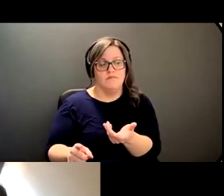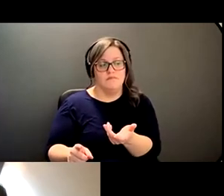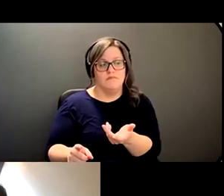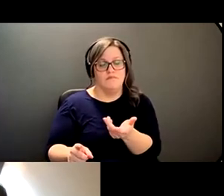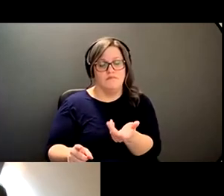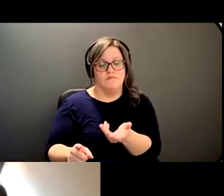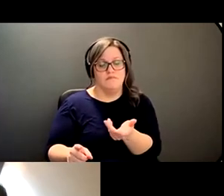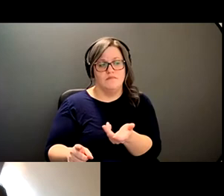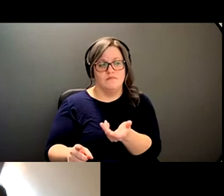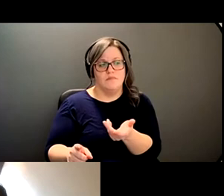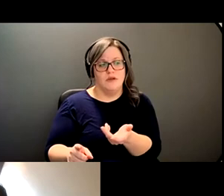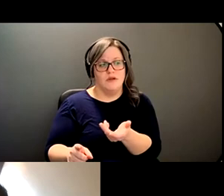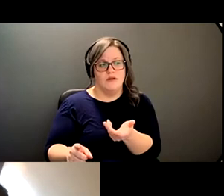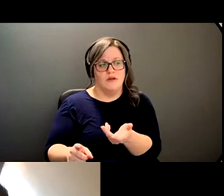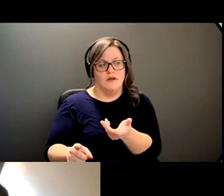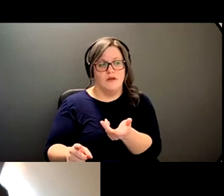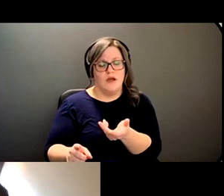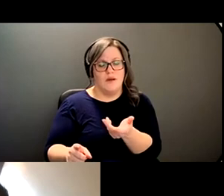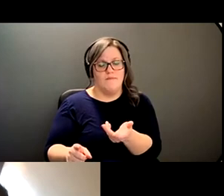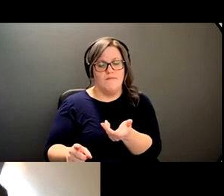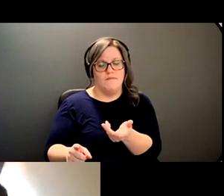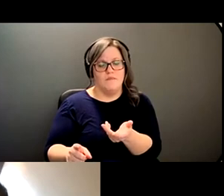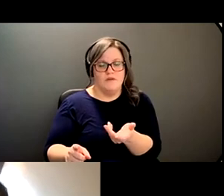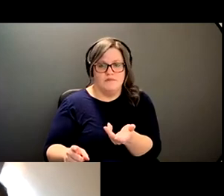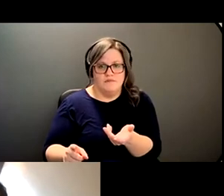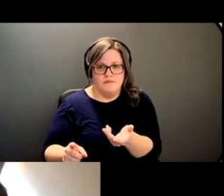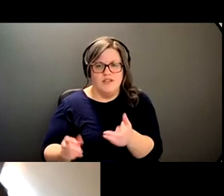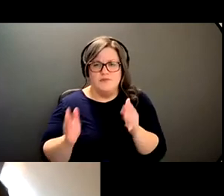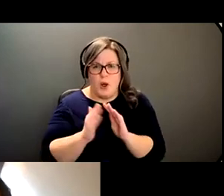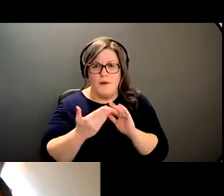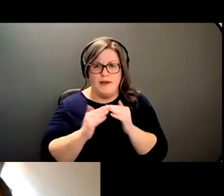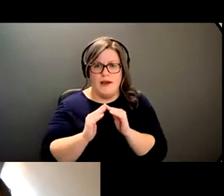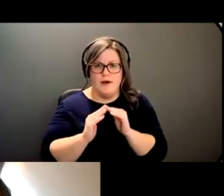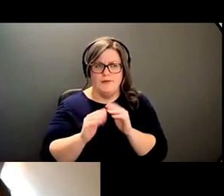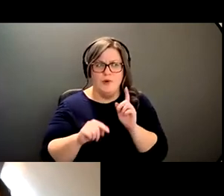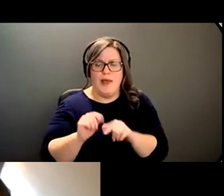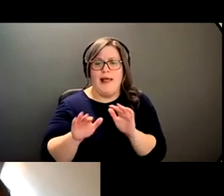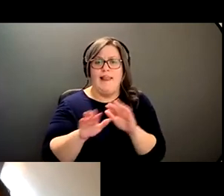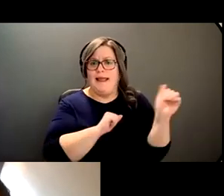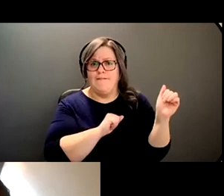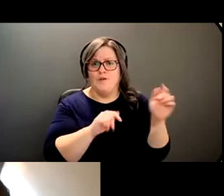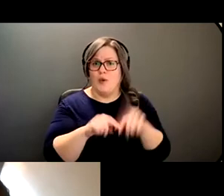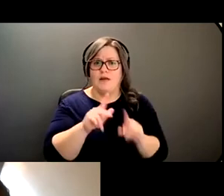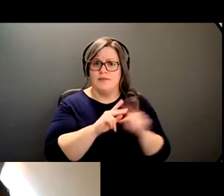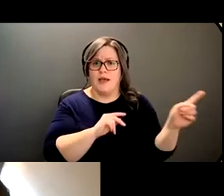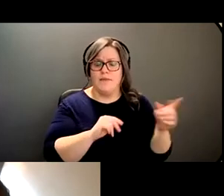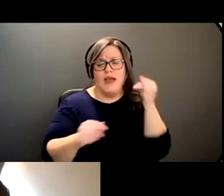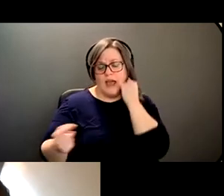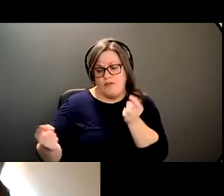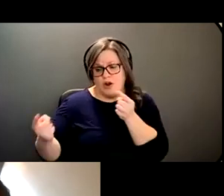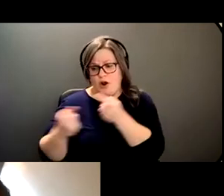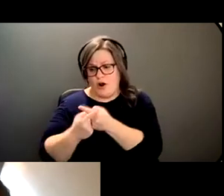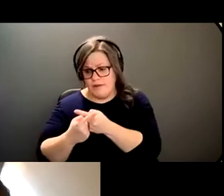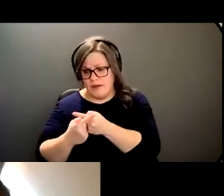there's no like leaving, you'll see the person in a grocery store 30 minutes